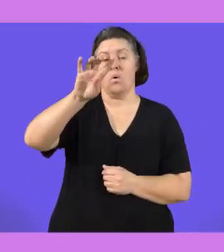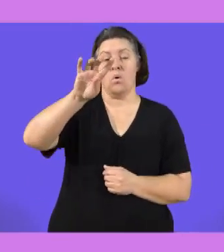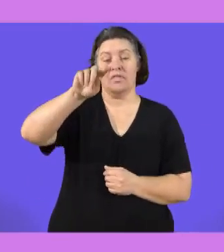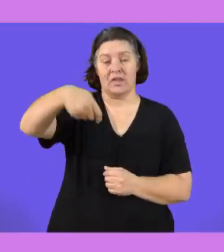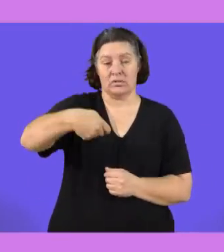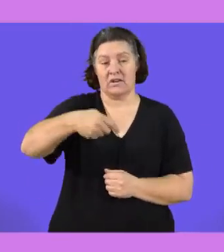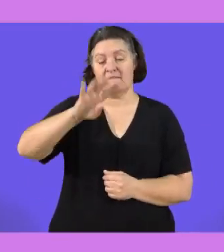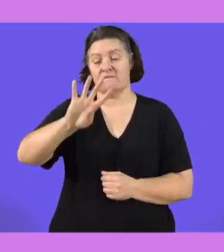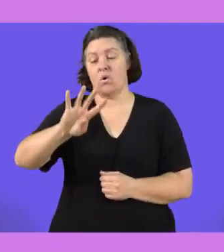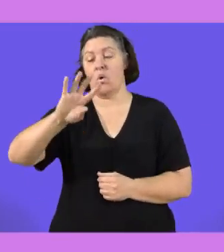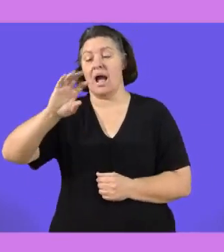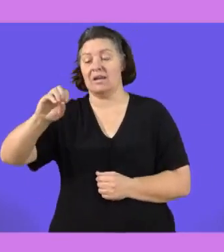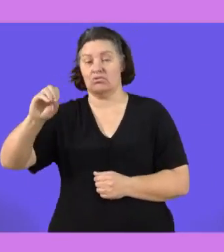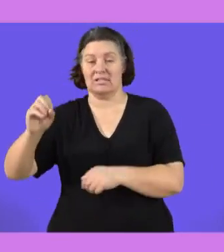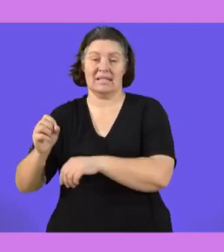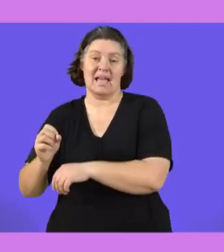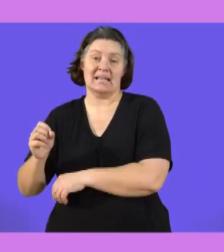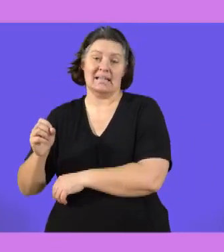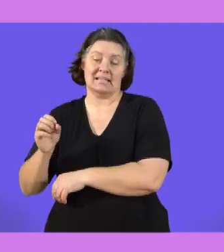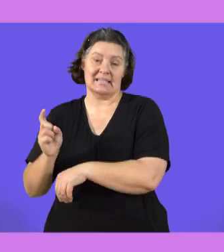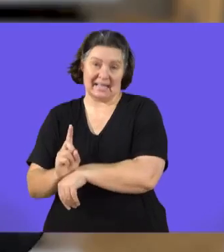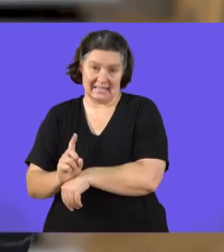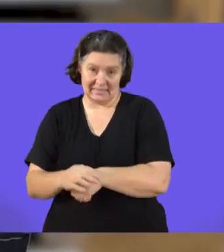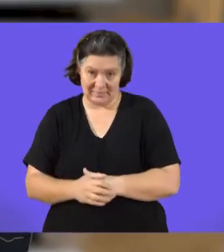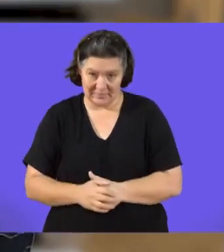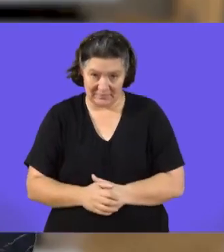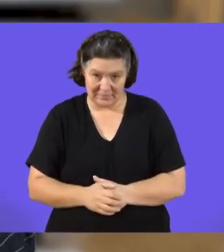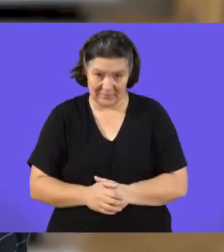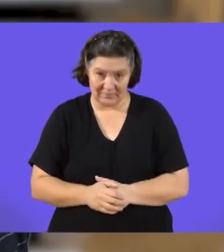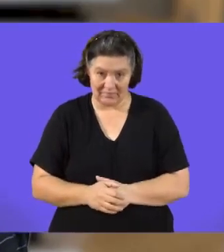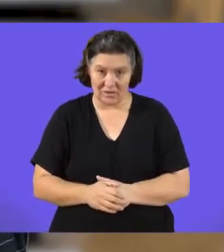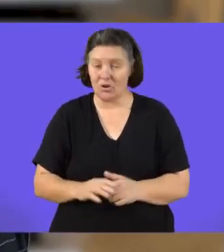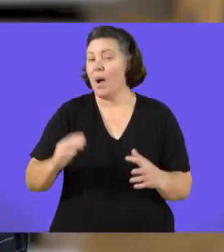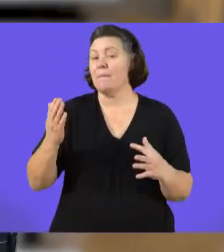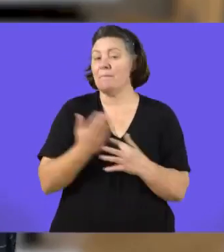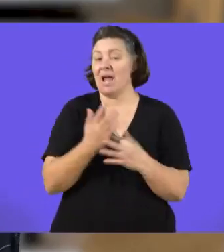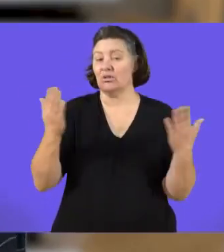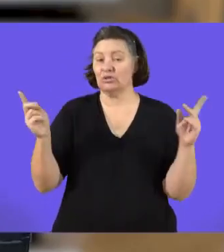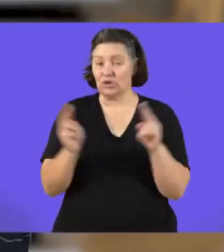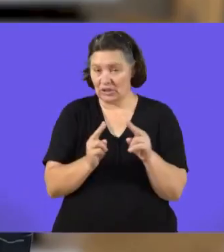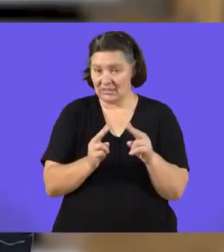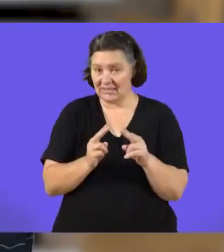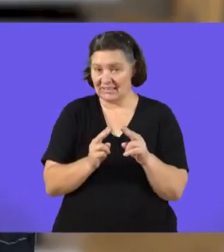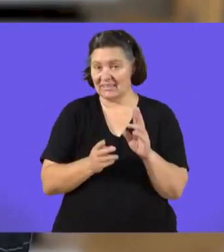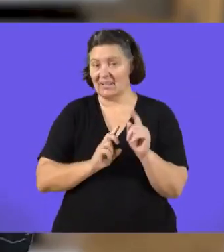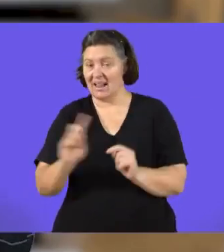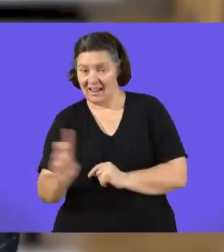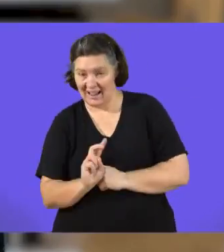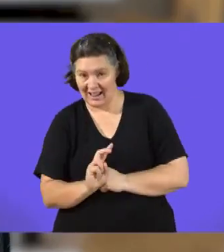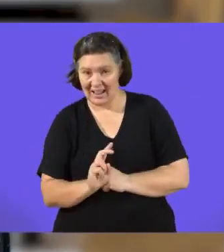14,400 seconds. Okay, I hope that makes sense. Let us quickly break for a short comfort break. After